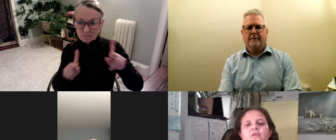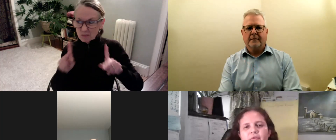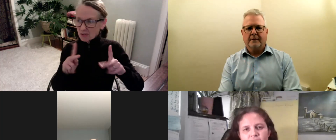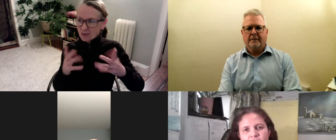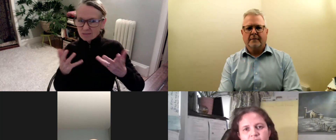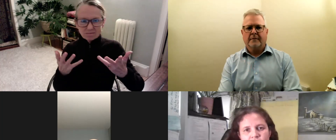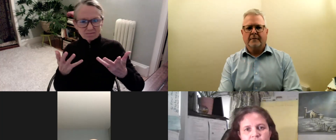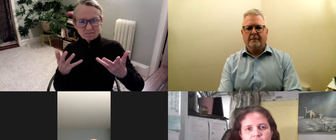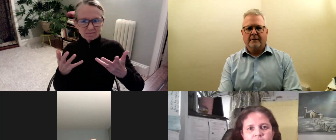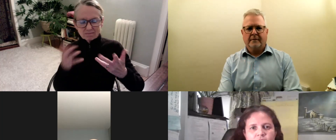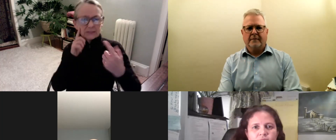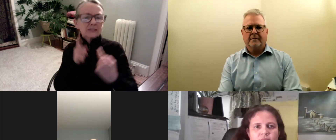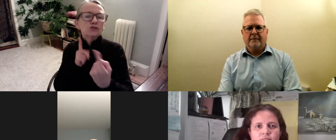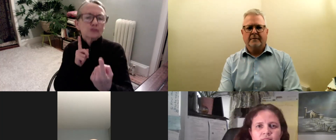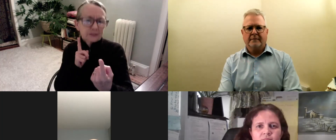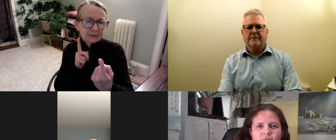disagreeing.